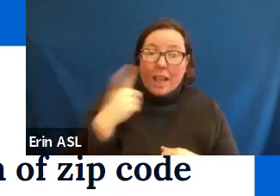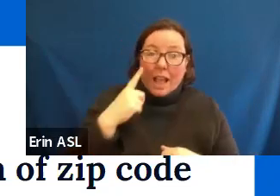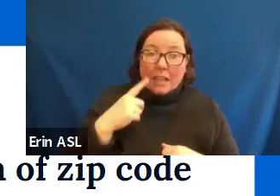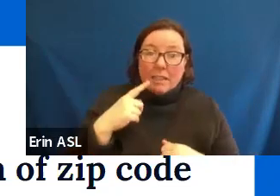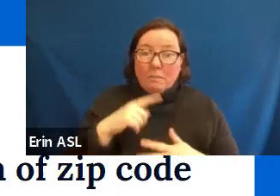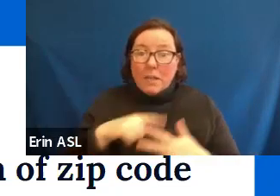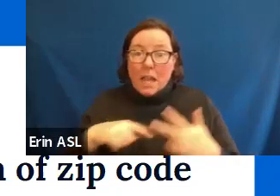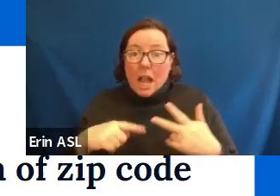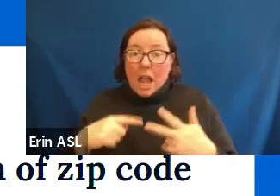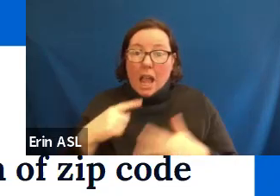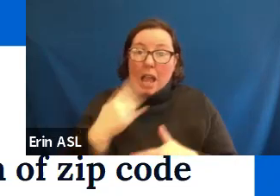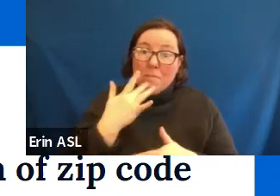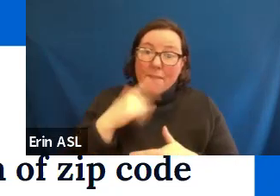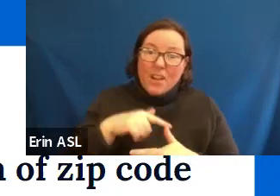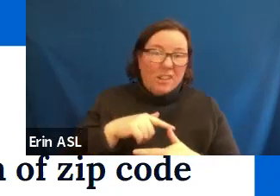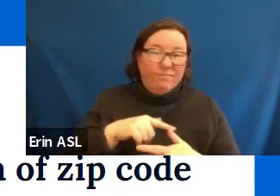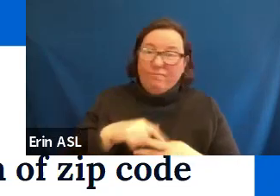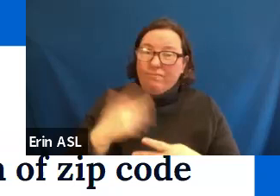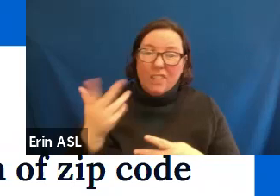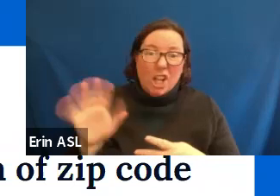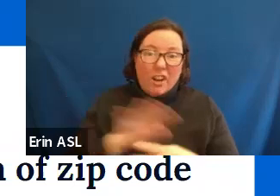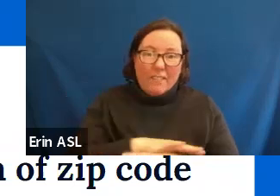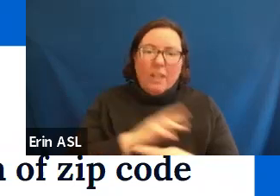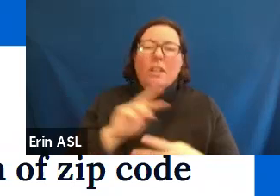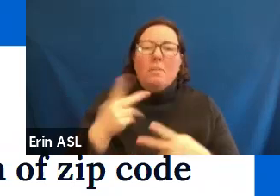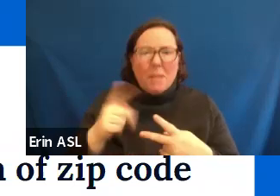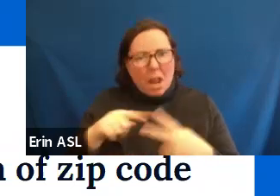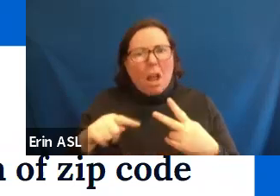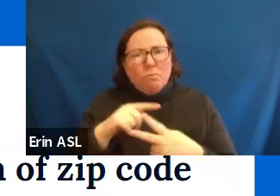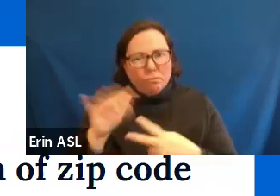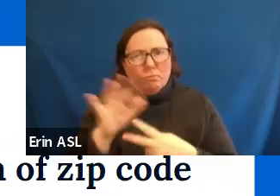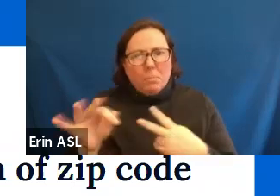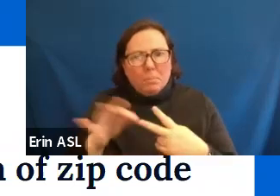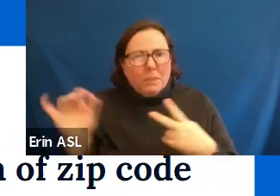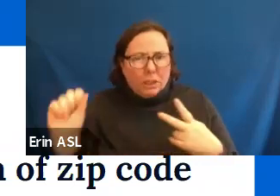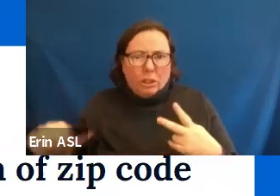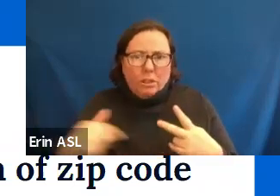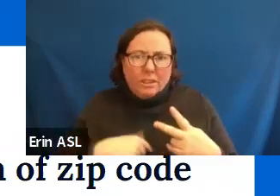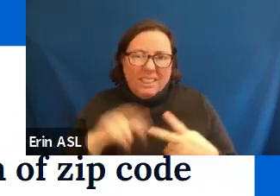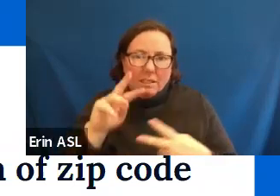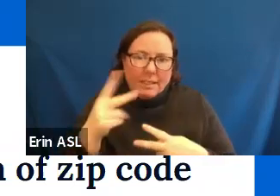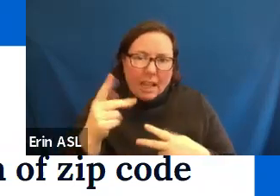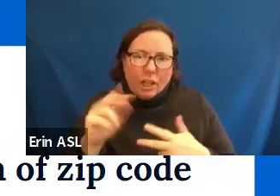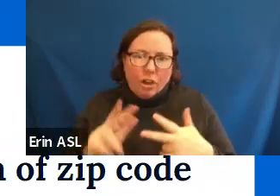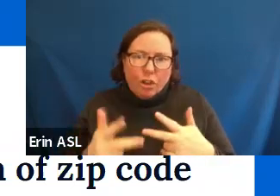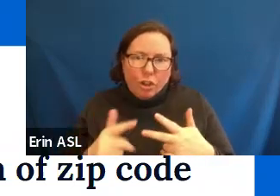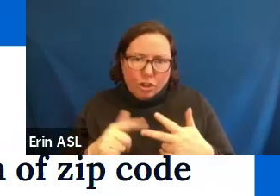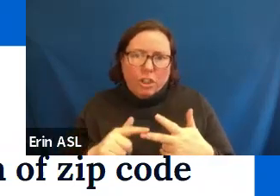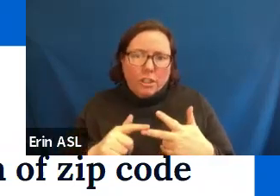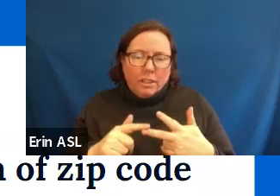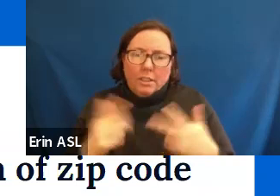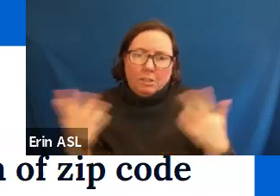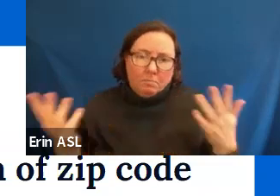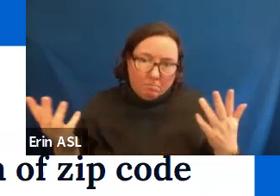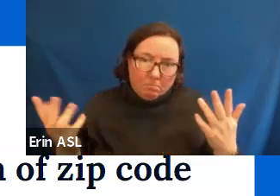available, then they are given the opportunity to select their second. And if that's not available, then they're